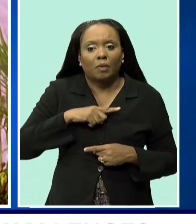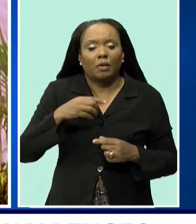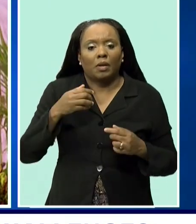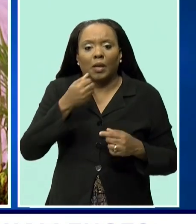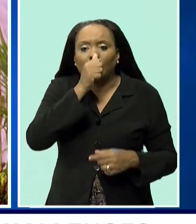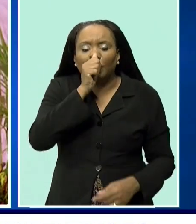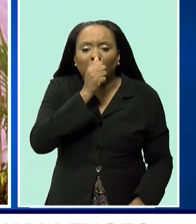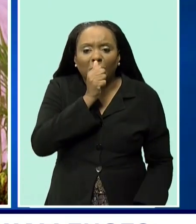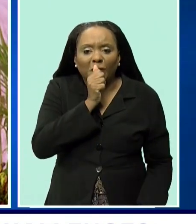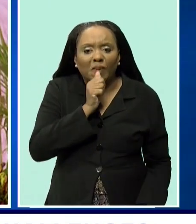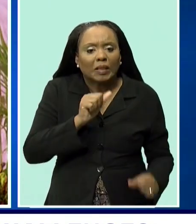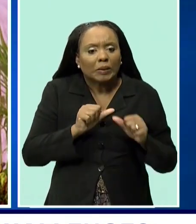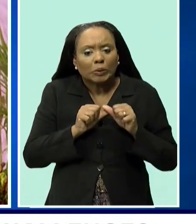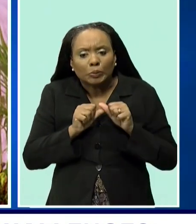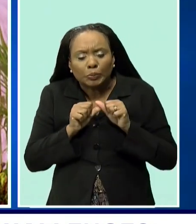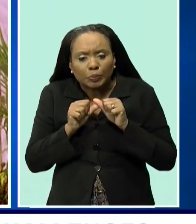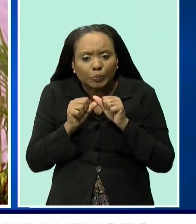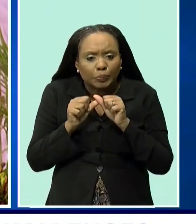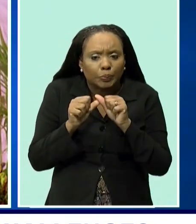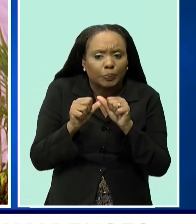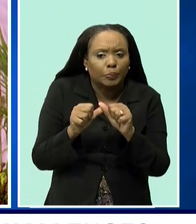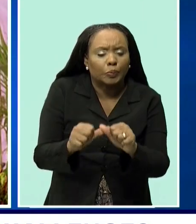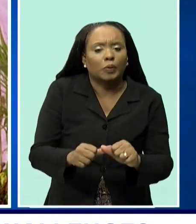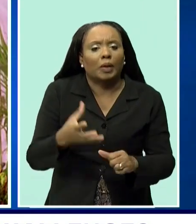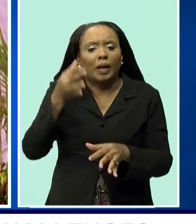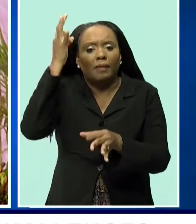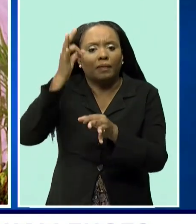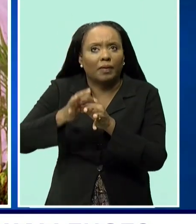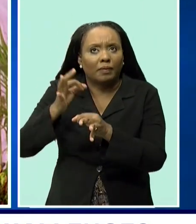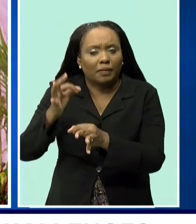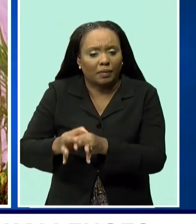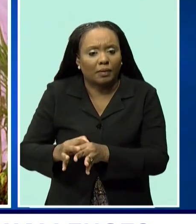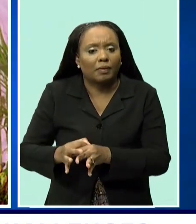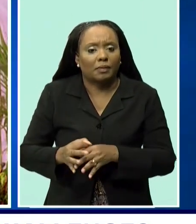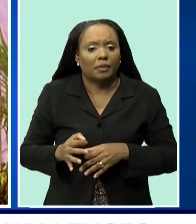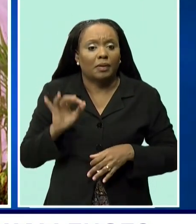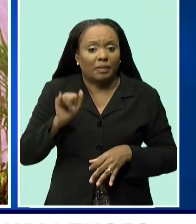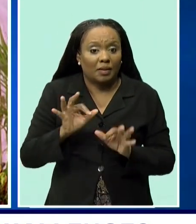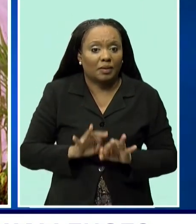perseverance, commitment, loyalty.